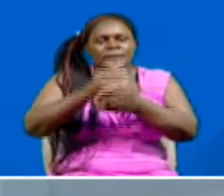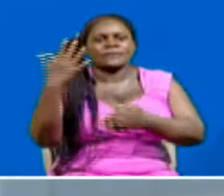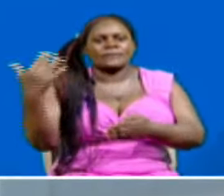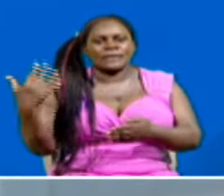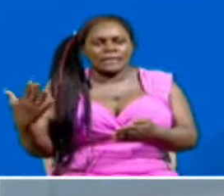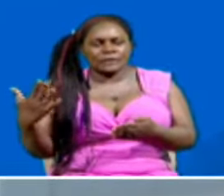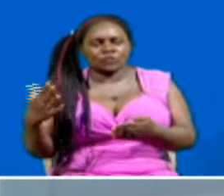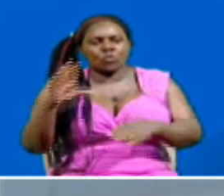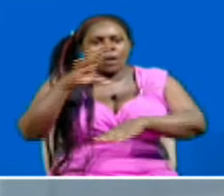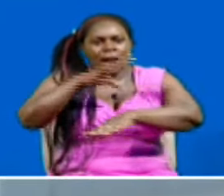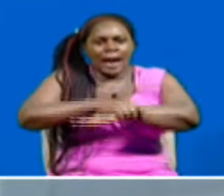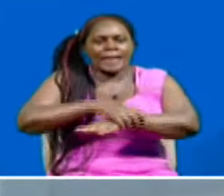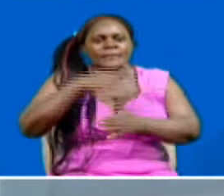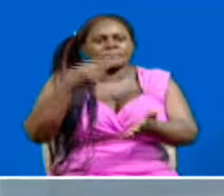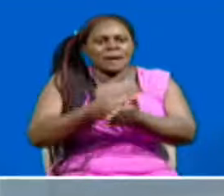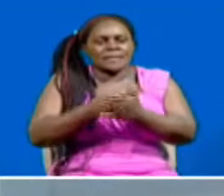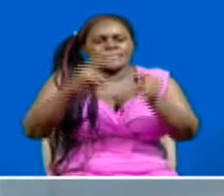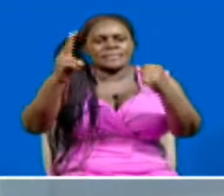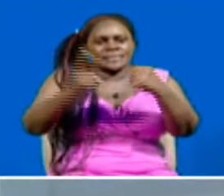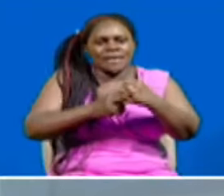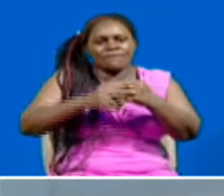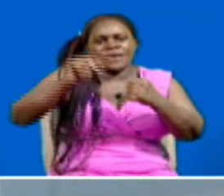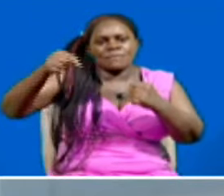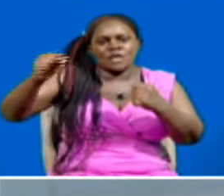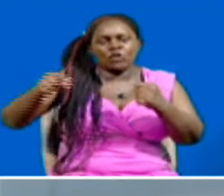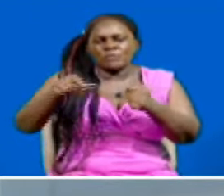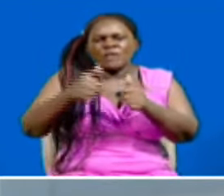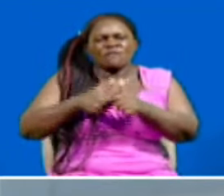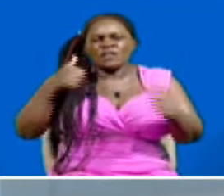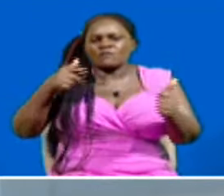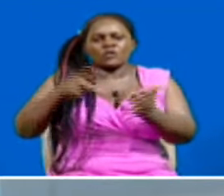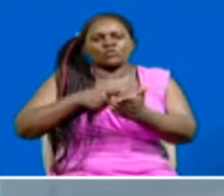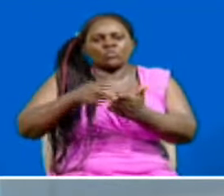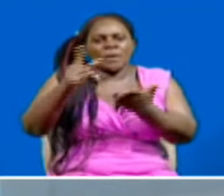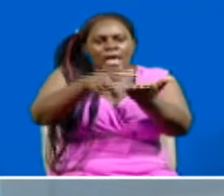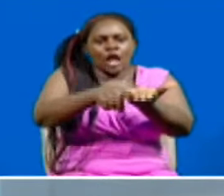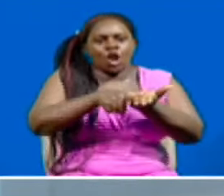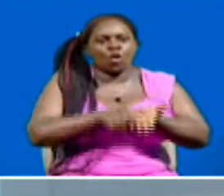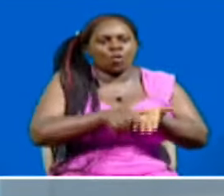to recover the 7 million shillings after he refused to pay the loan.